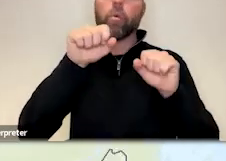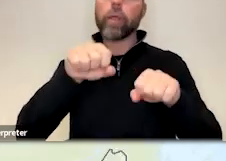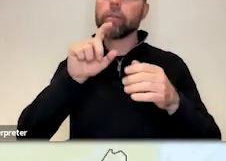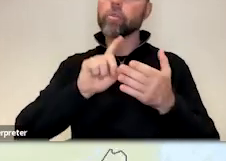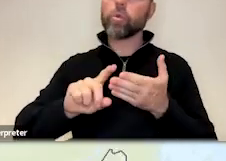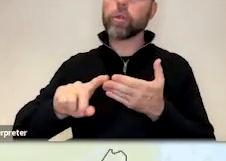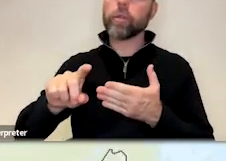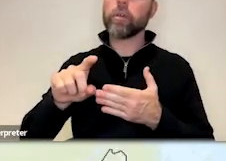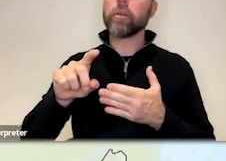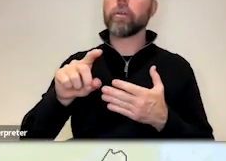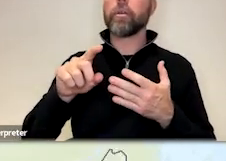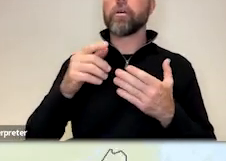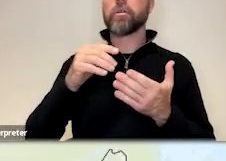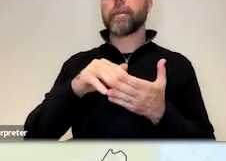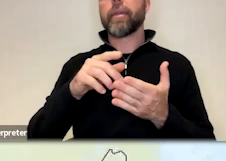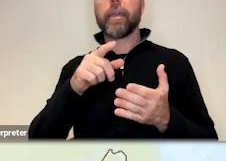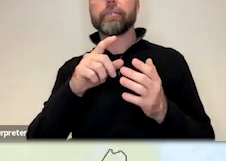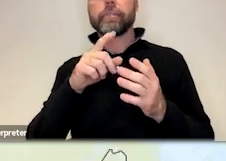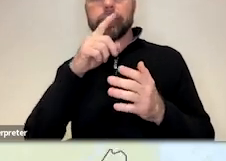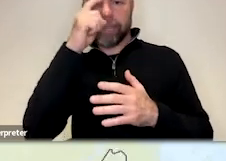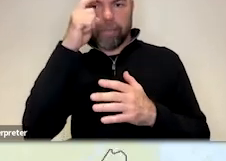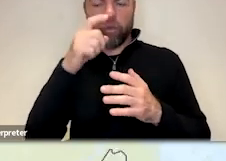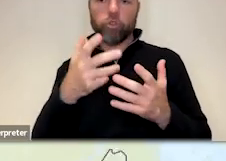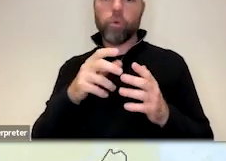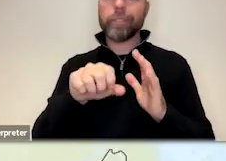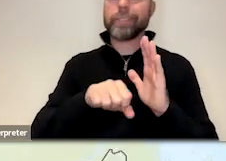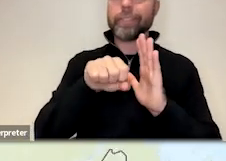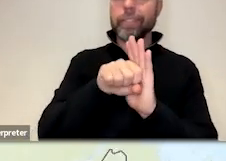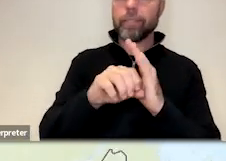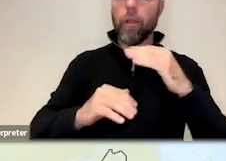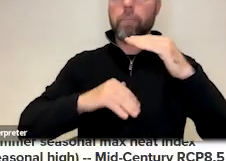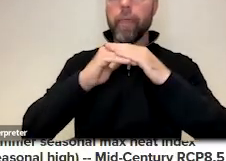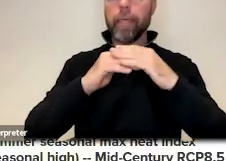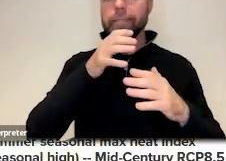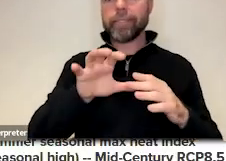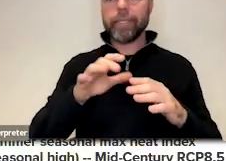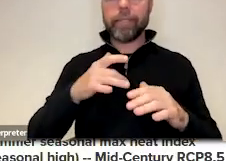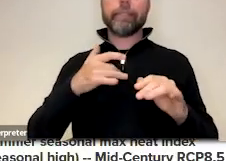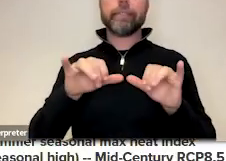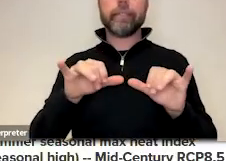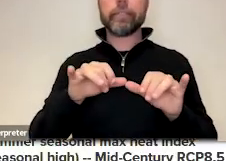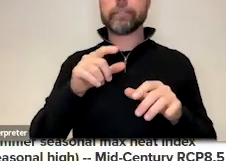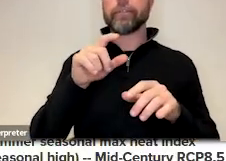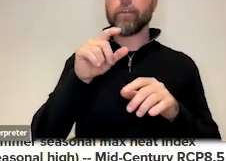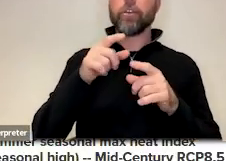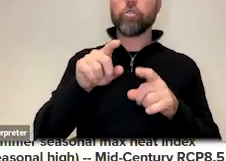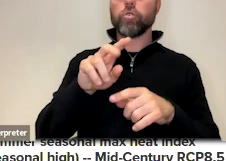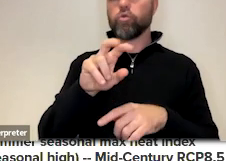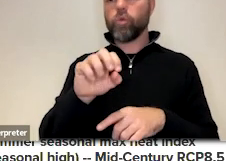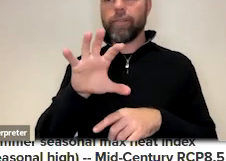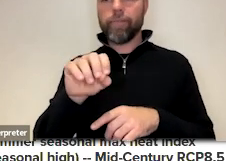at again, we're looking at summer, so seasonal max heat index at the mid-century mark